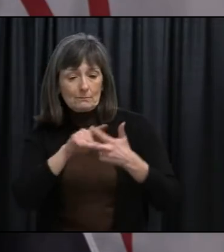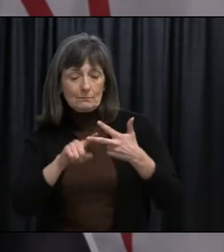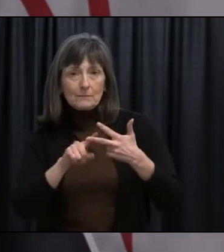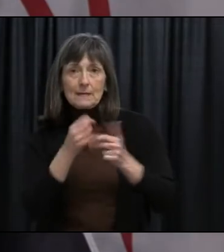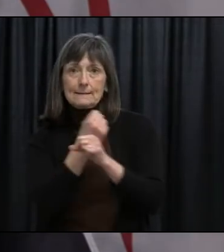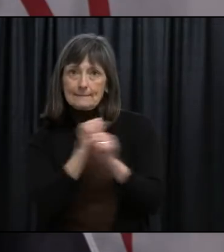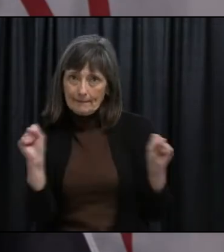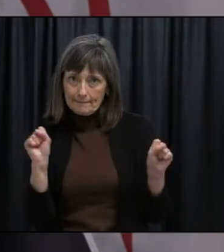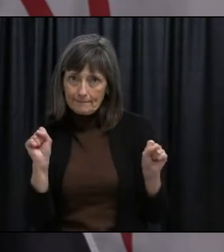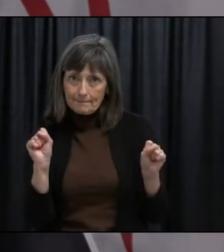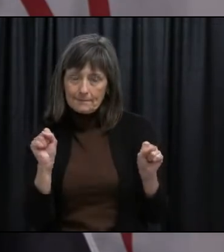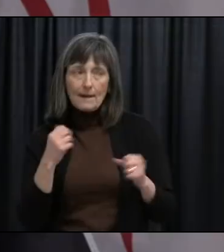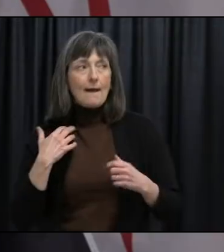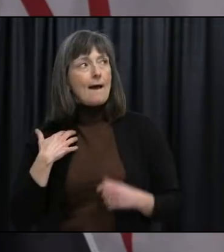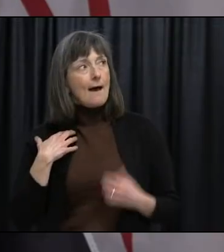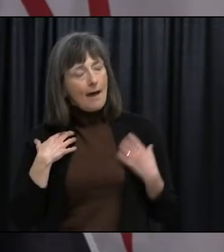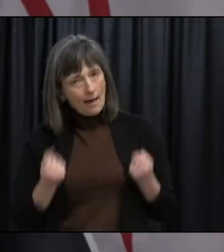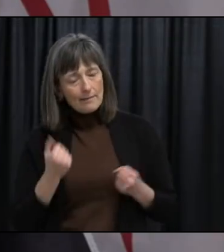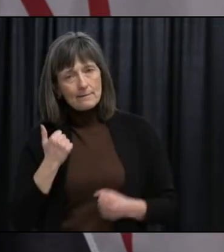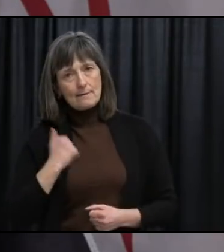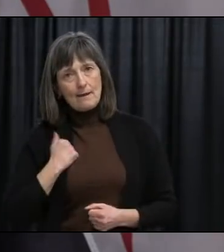them based on that.